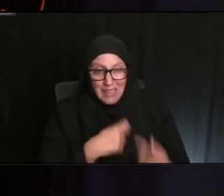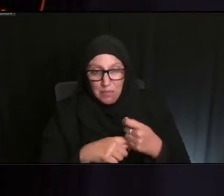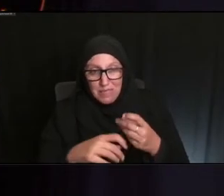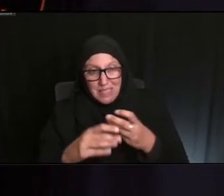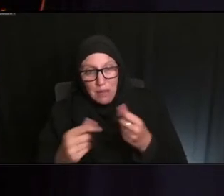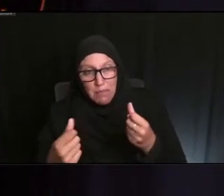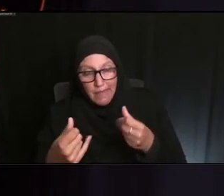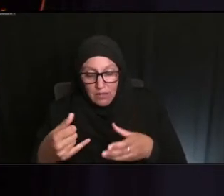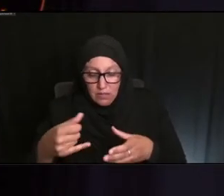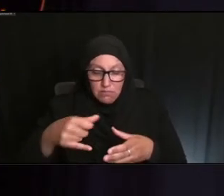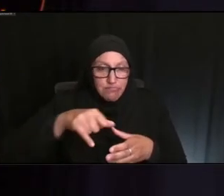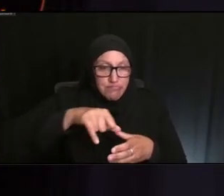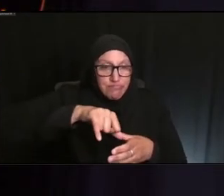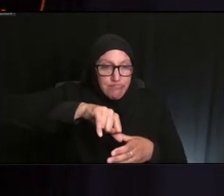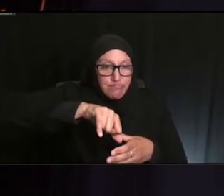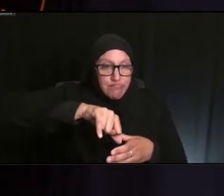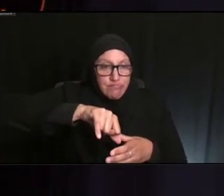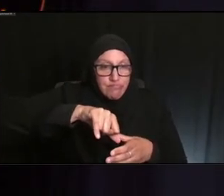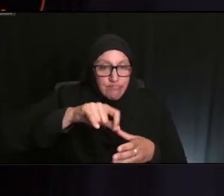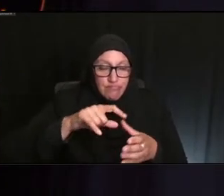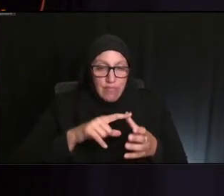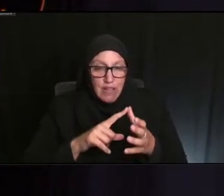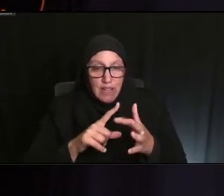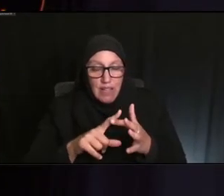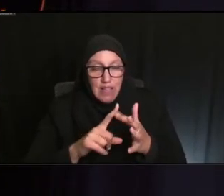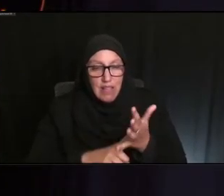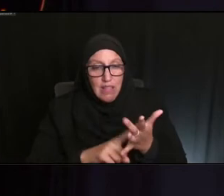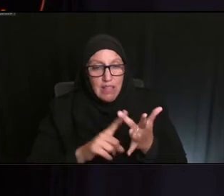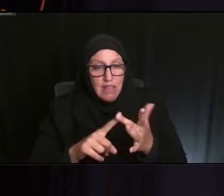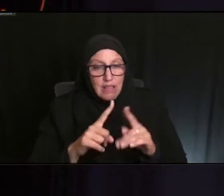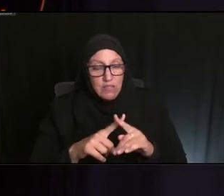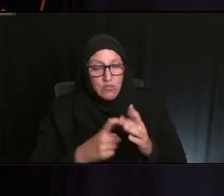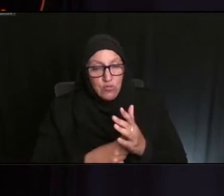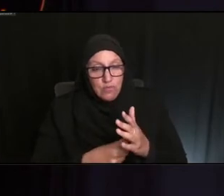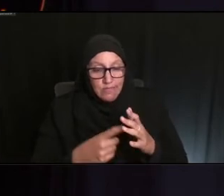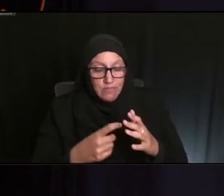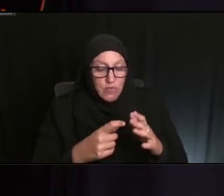no? A potion on the metal, you turn that metal into gold.